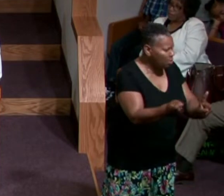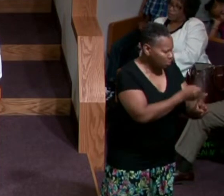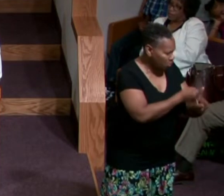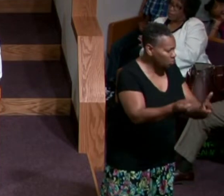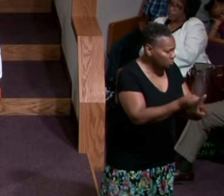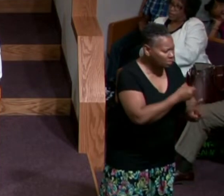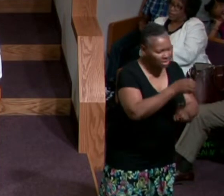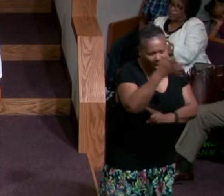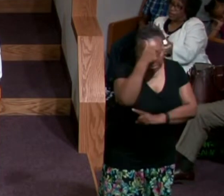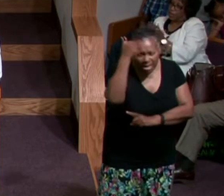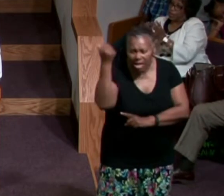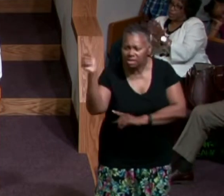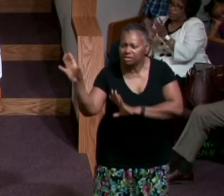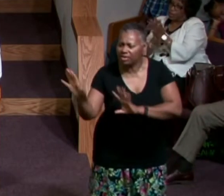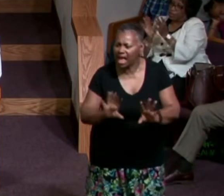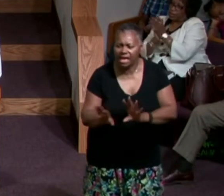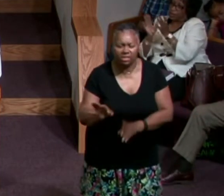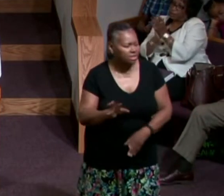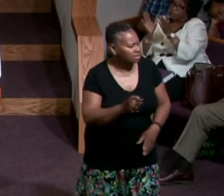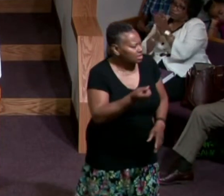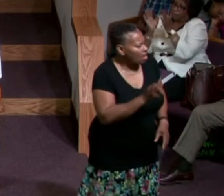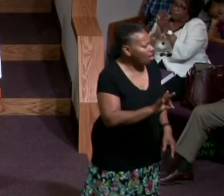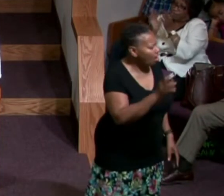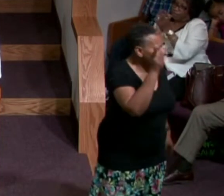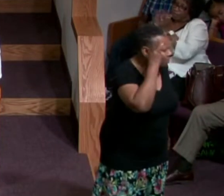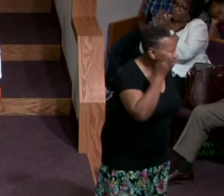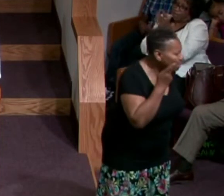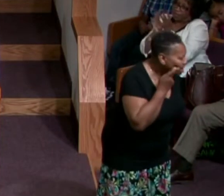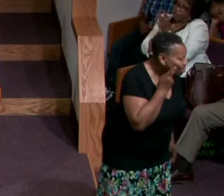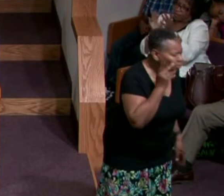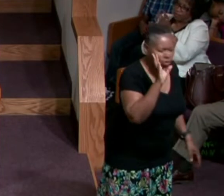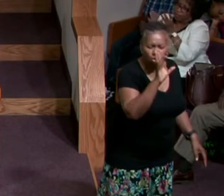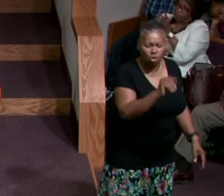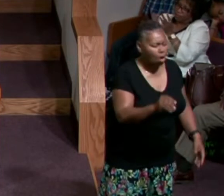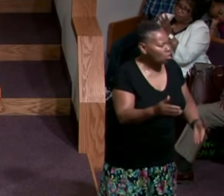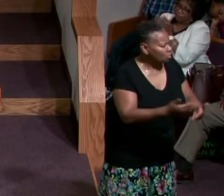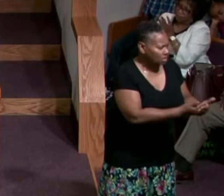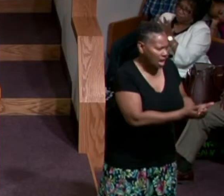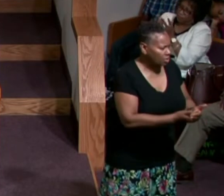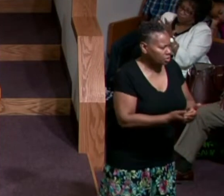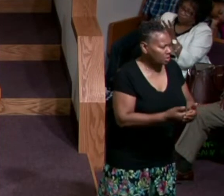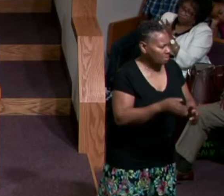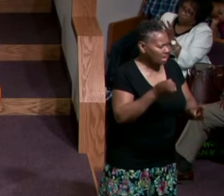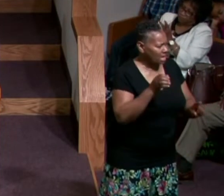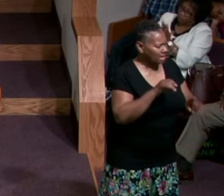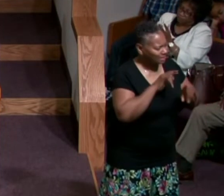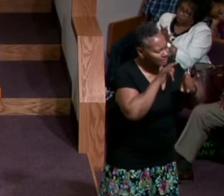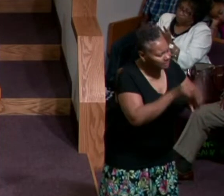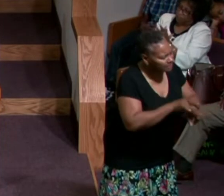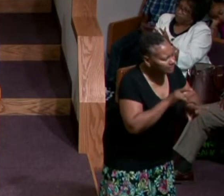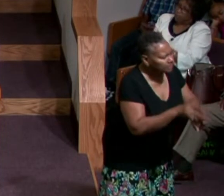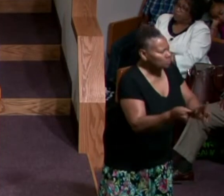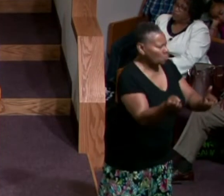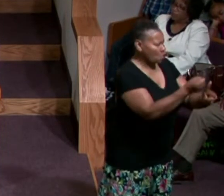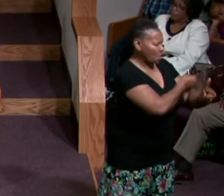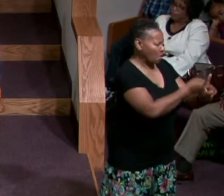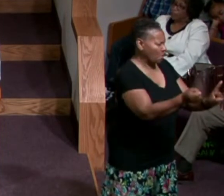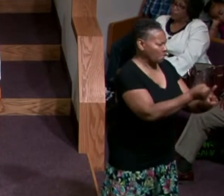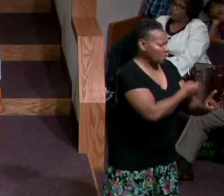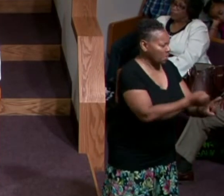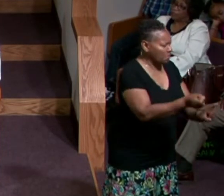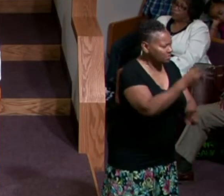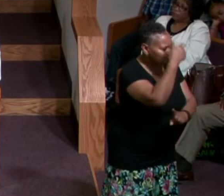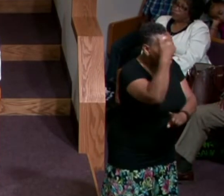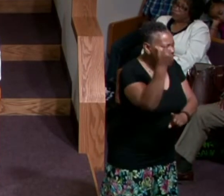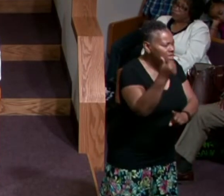parents. Can I say that again? No child should be mistreated and or abused because of the